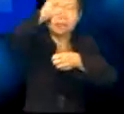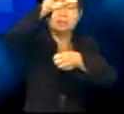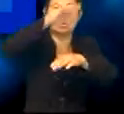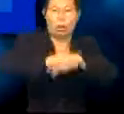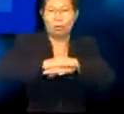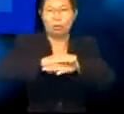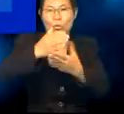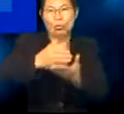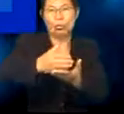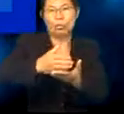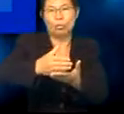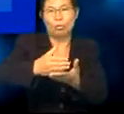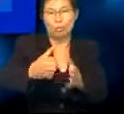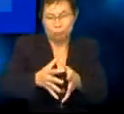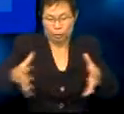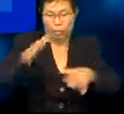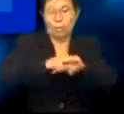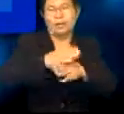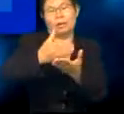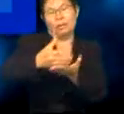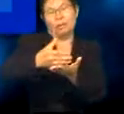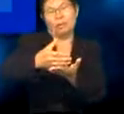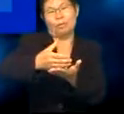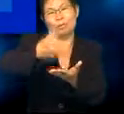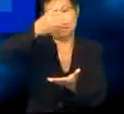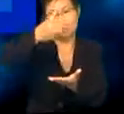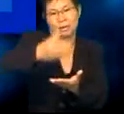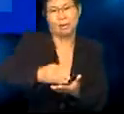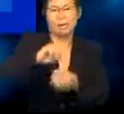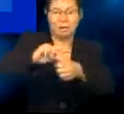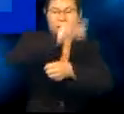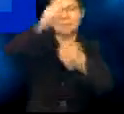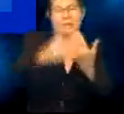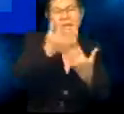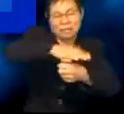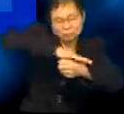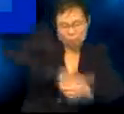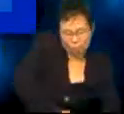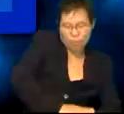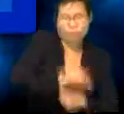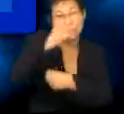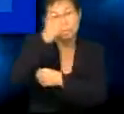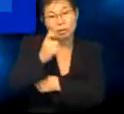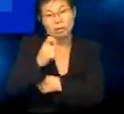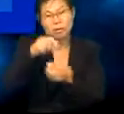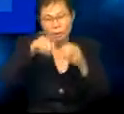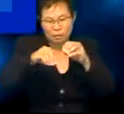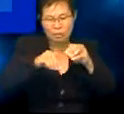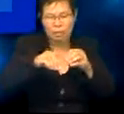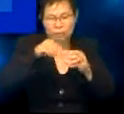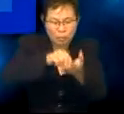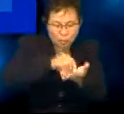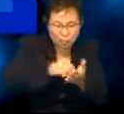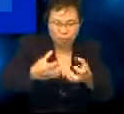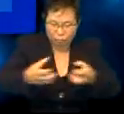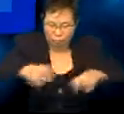Gases take on the volume of their containers. Gases are easy to compress because the particles